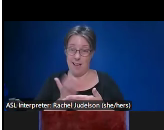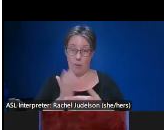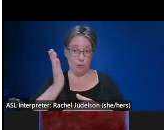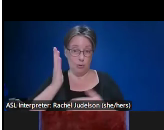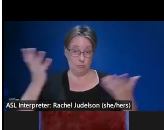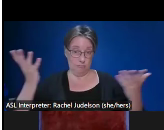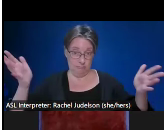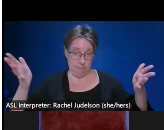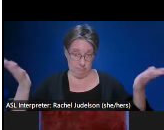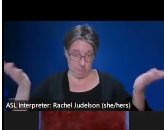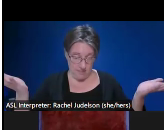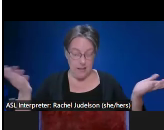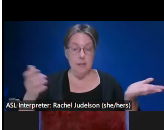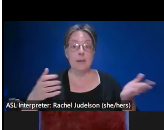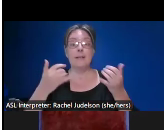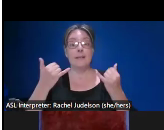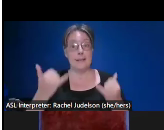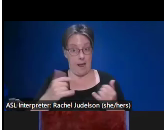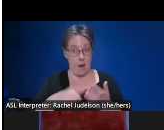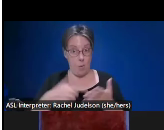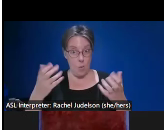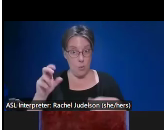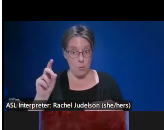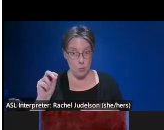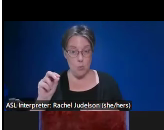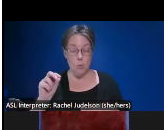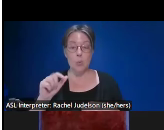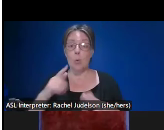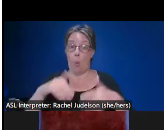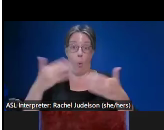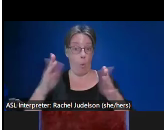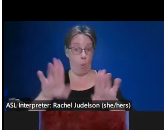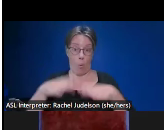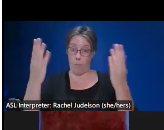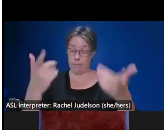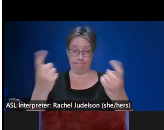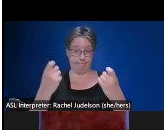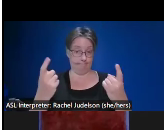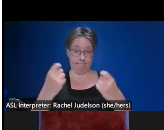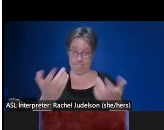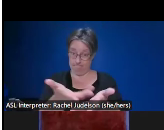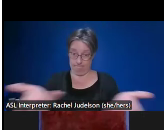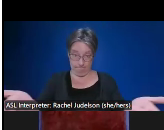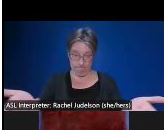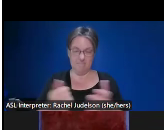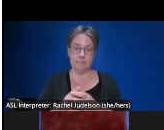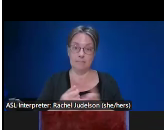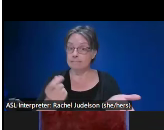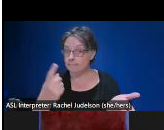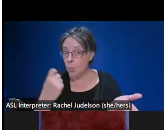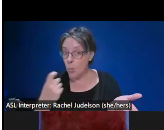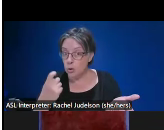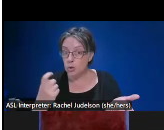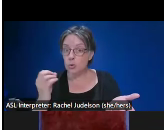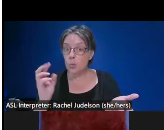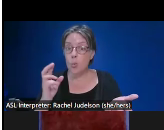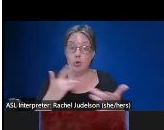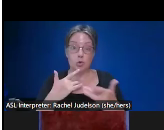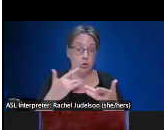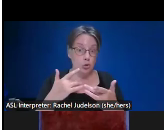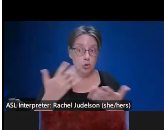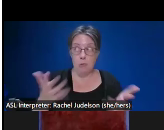presentation. What we'd like to do is to open this up for any questions, or if you have any questions or concerns that you